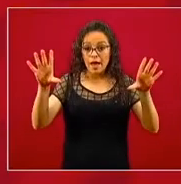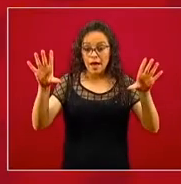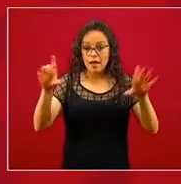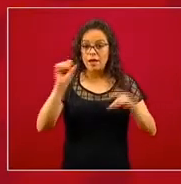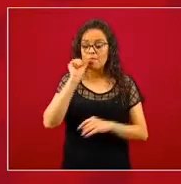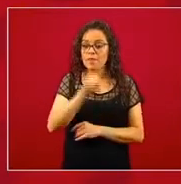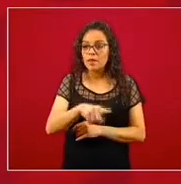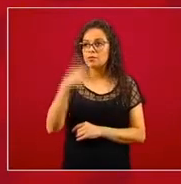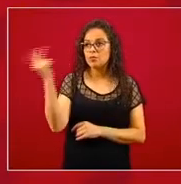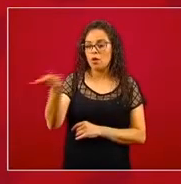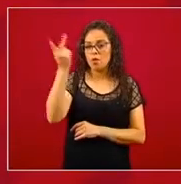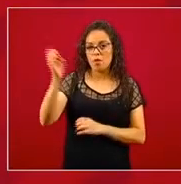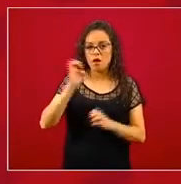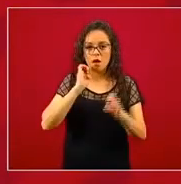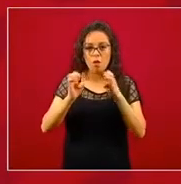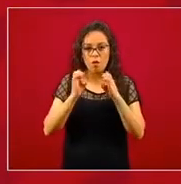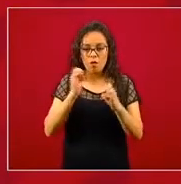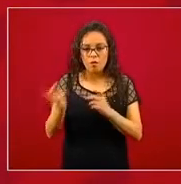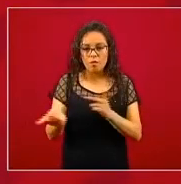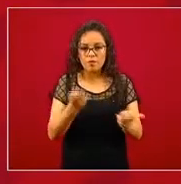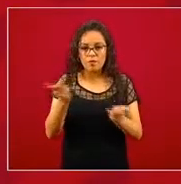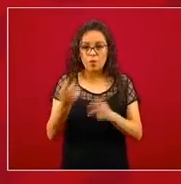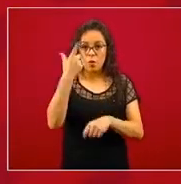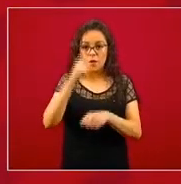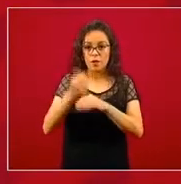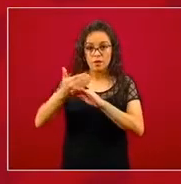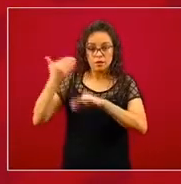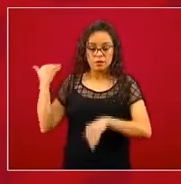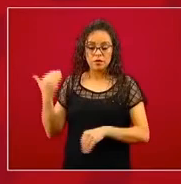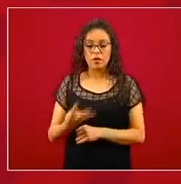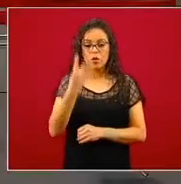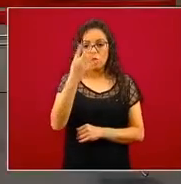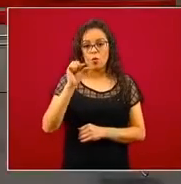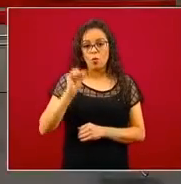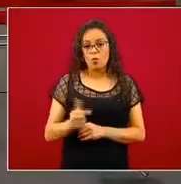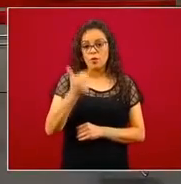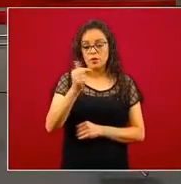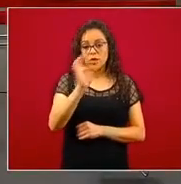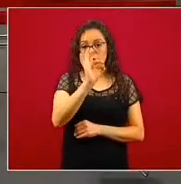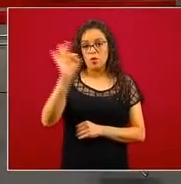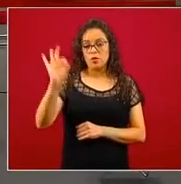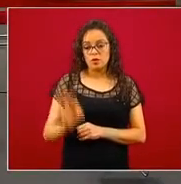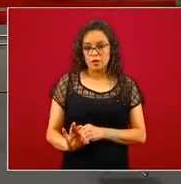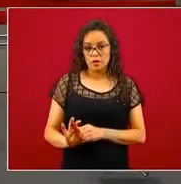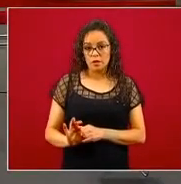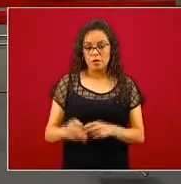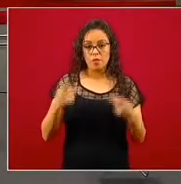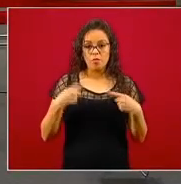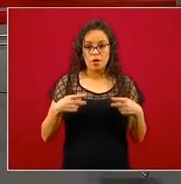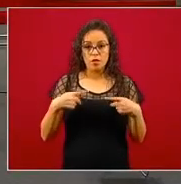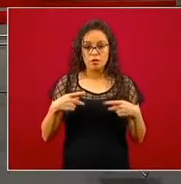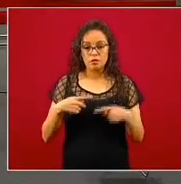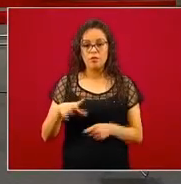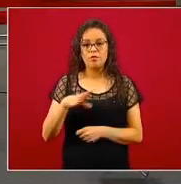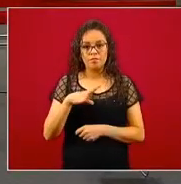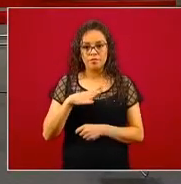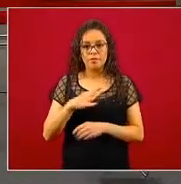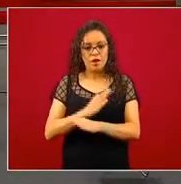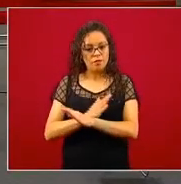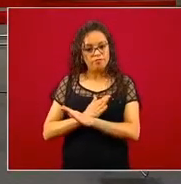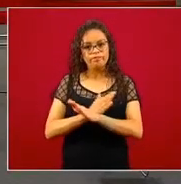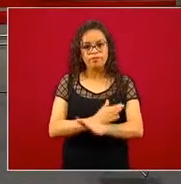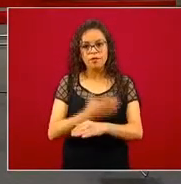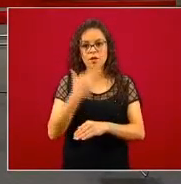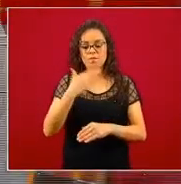In the county of LA, we had a survey published with 4.7%, the percentage